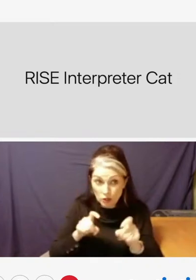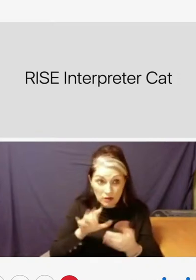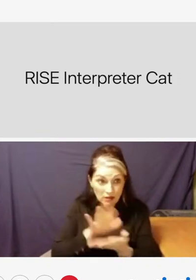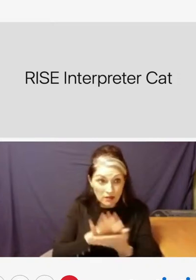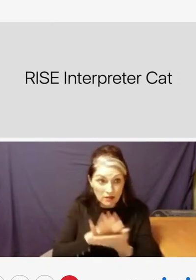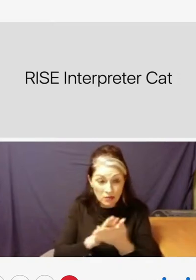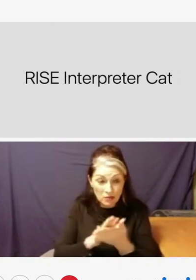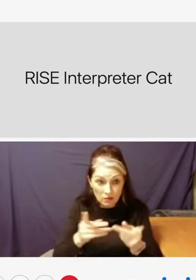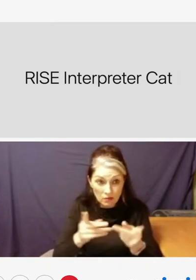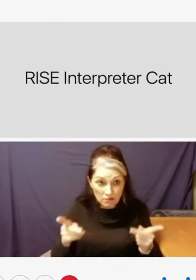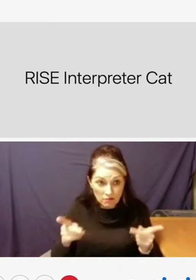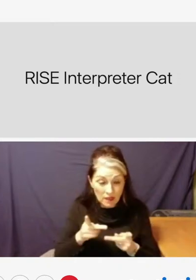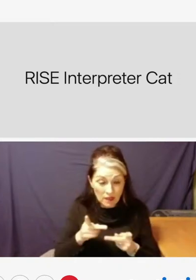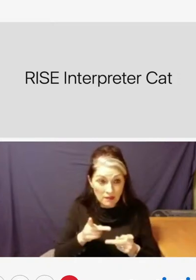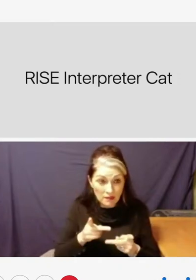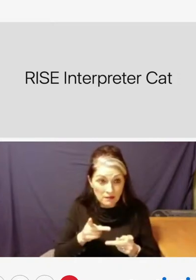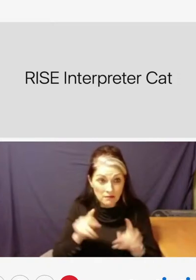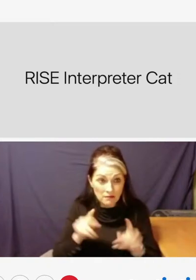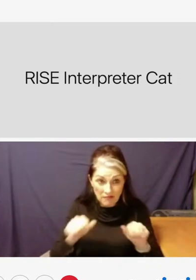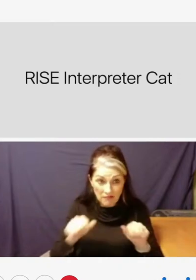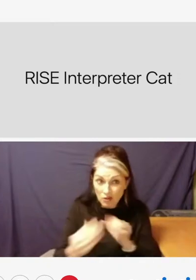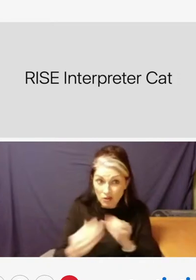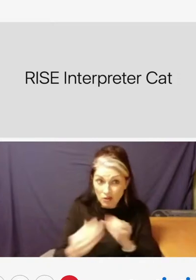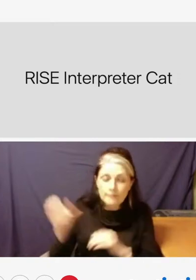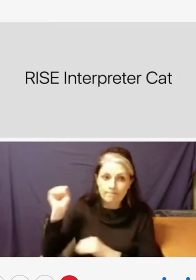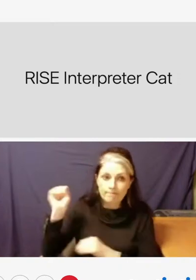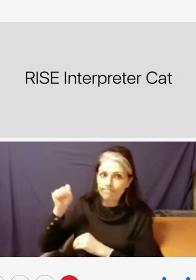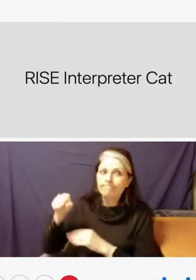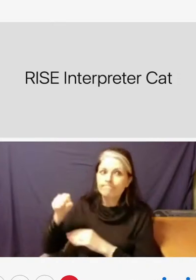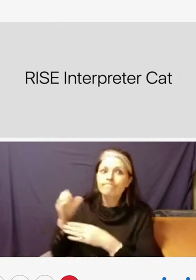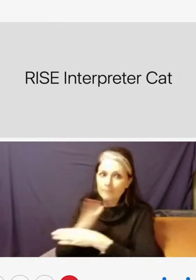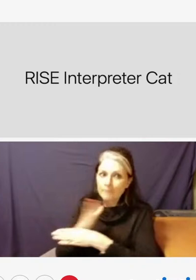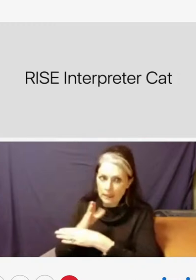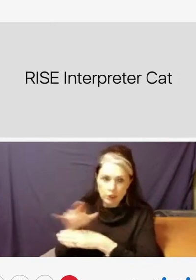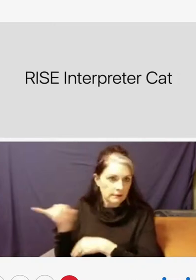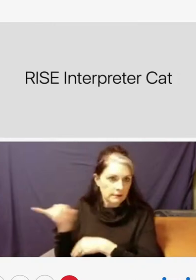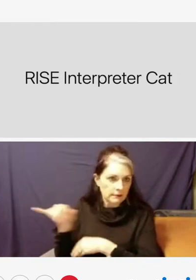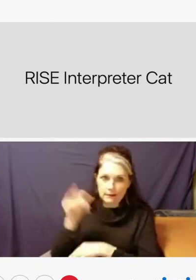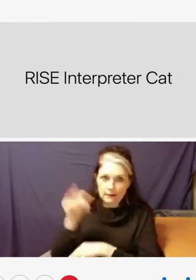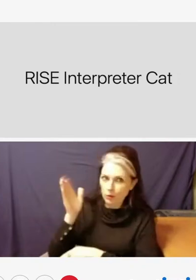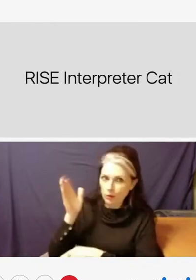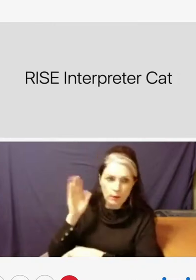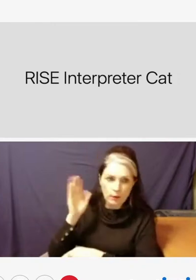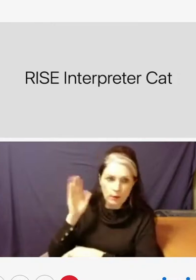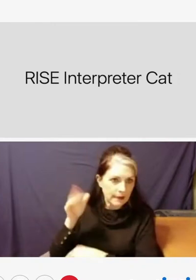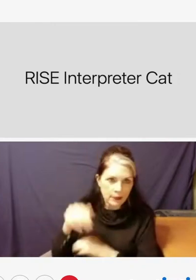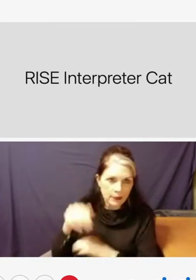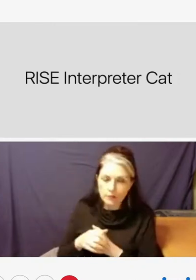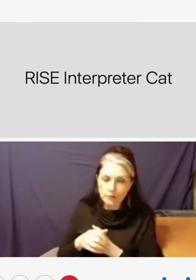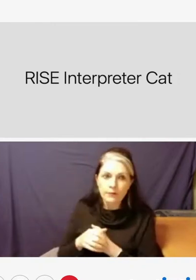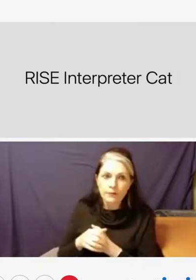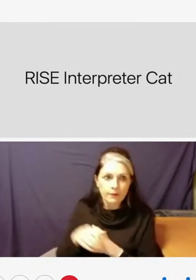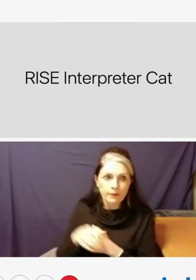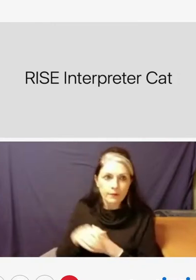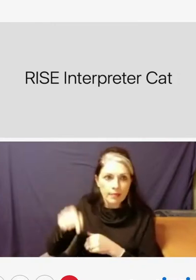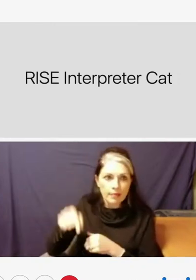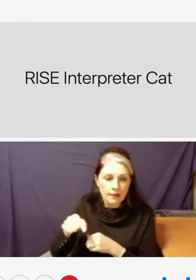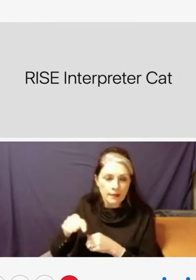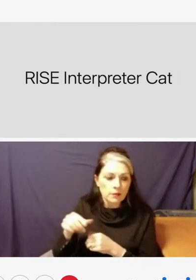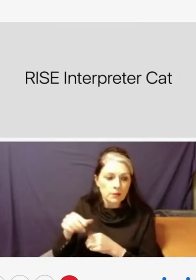address them yes I shared a very similar present this similar presentation to this one miss arene with the